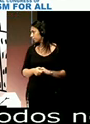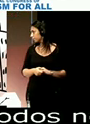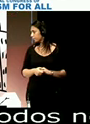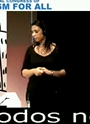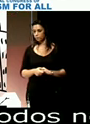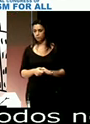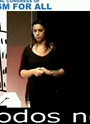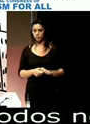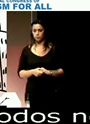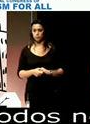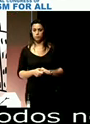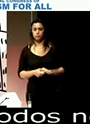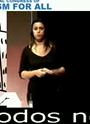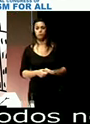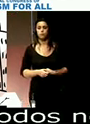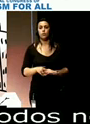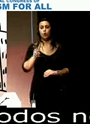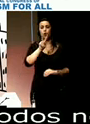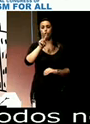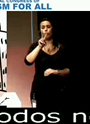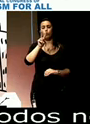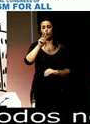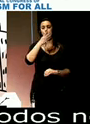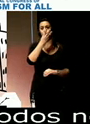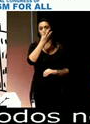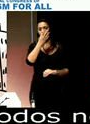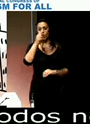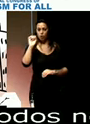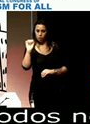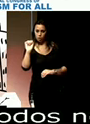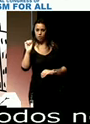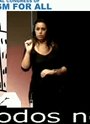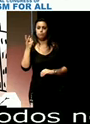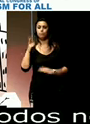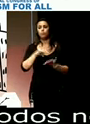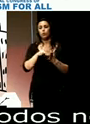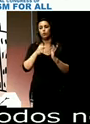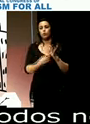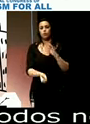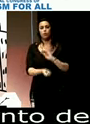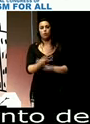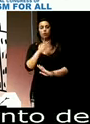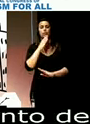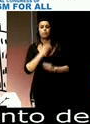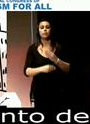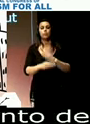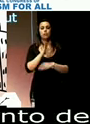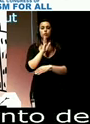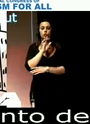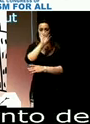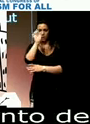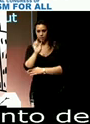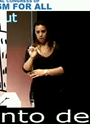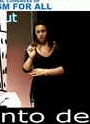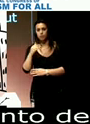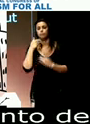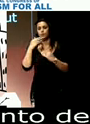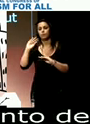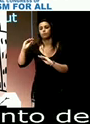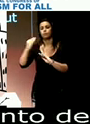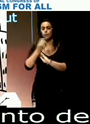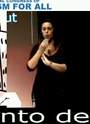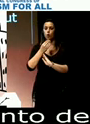Village for All is a project born in Italy in 2008 without public or private funding, as I say, or